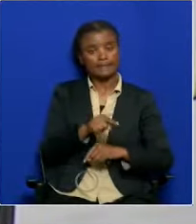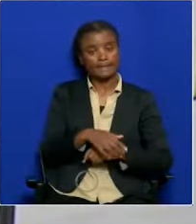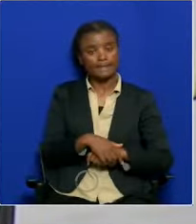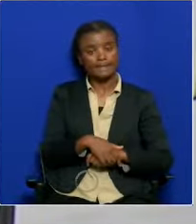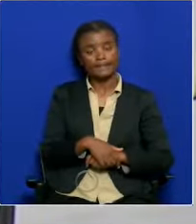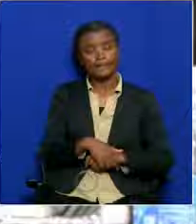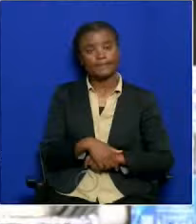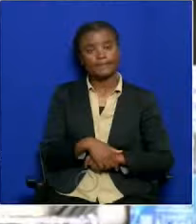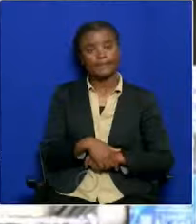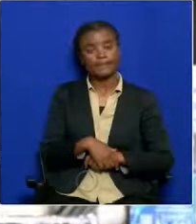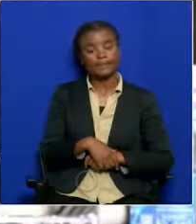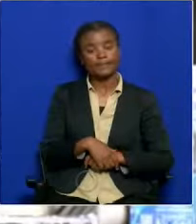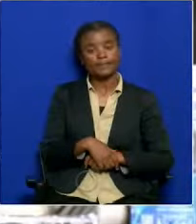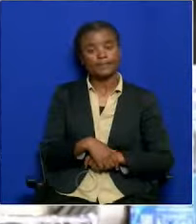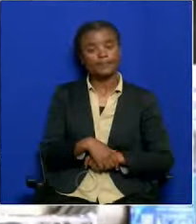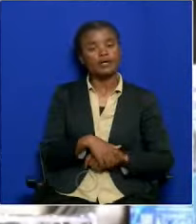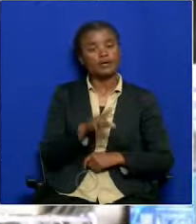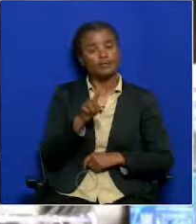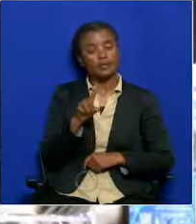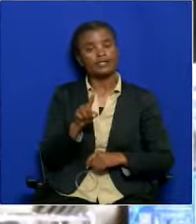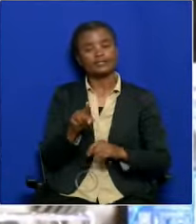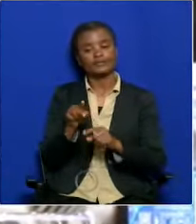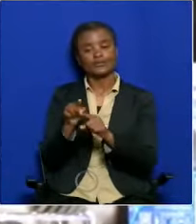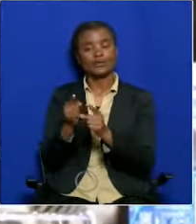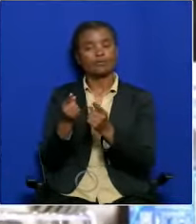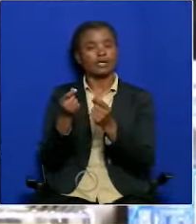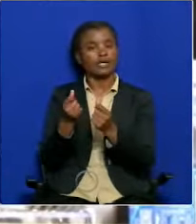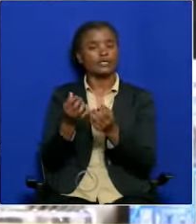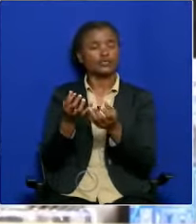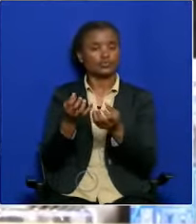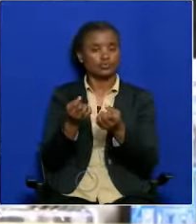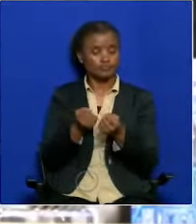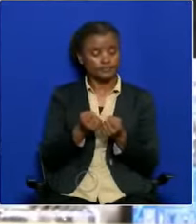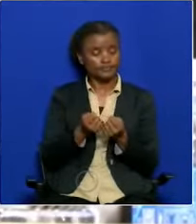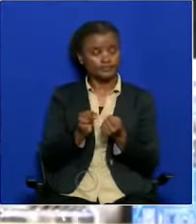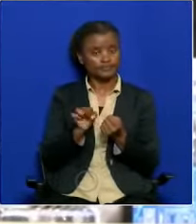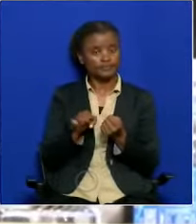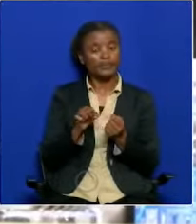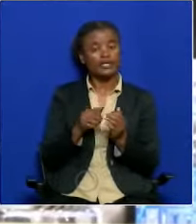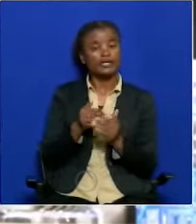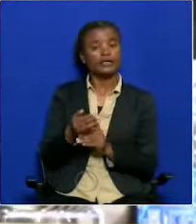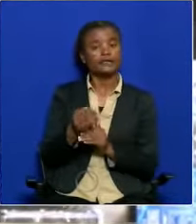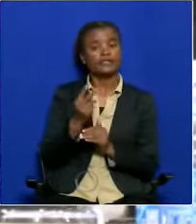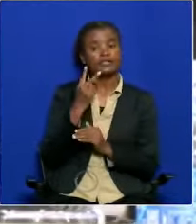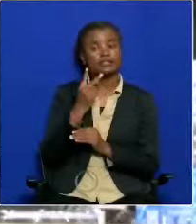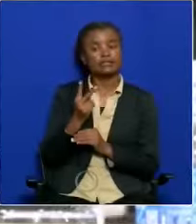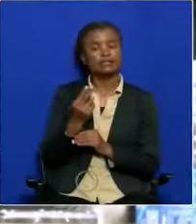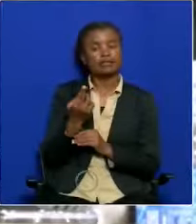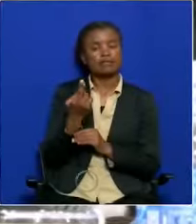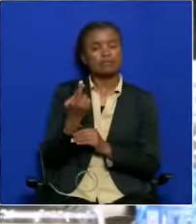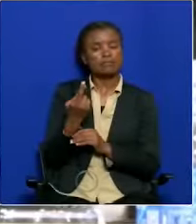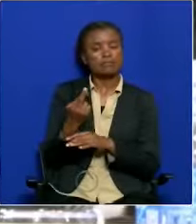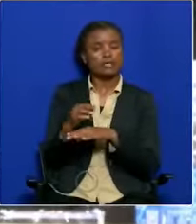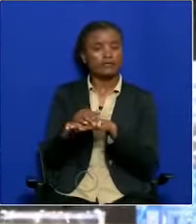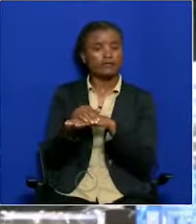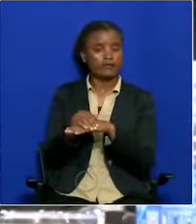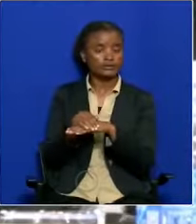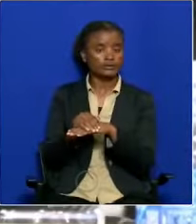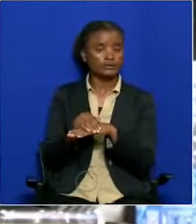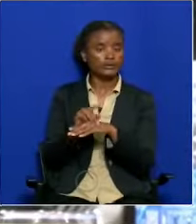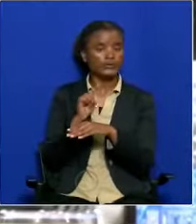But you take the money, and then what we see after that is you are now real friends. You see these exchanges between